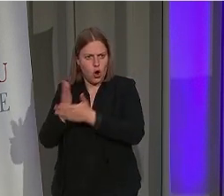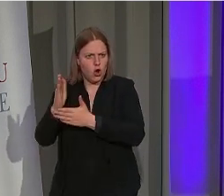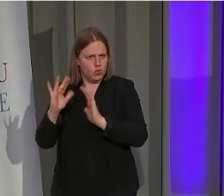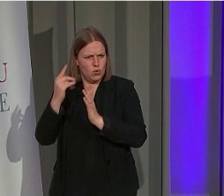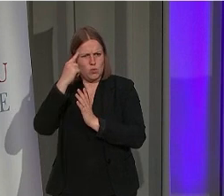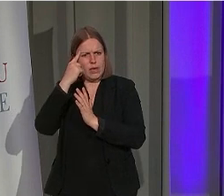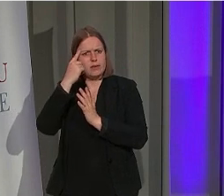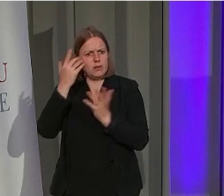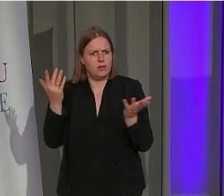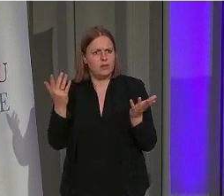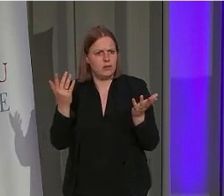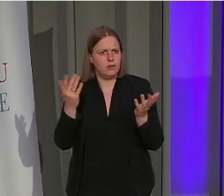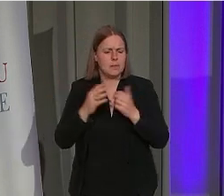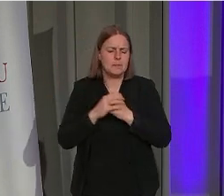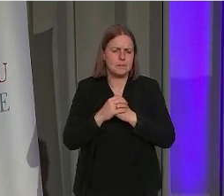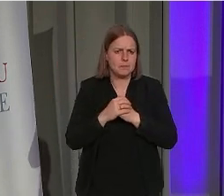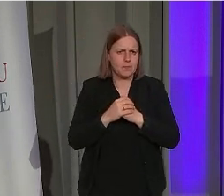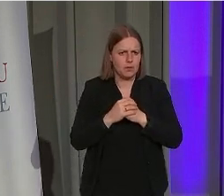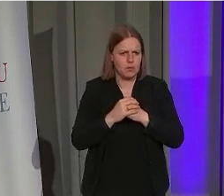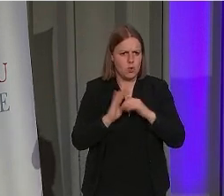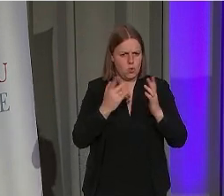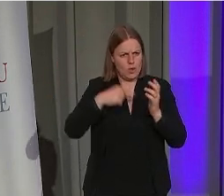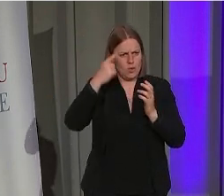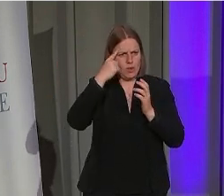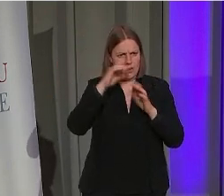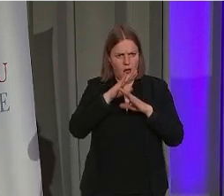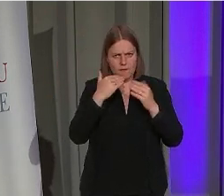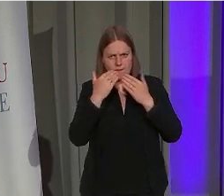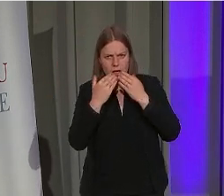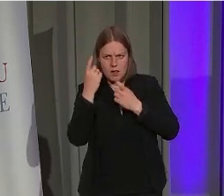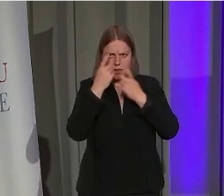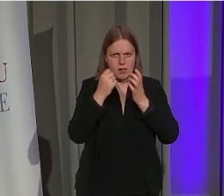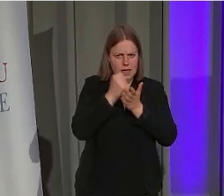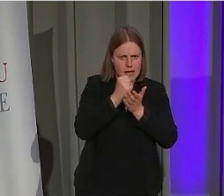everything fits and that everything